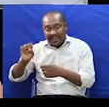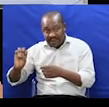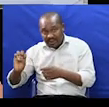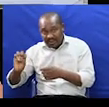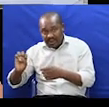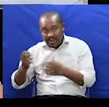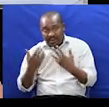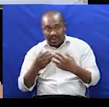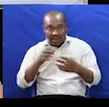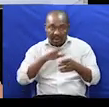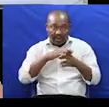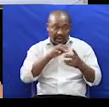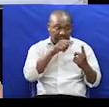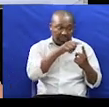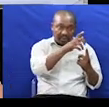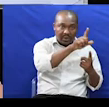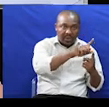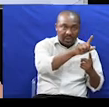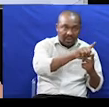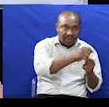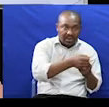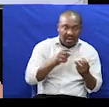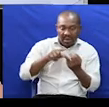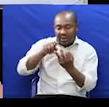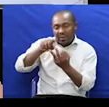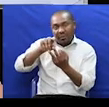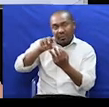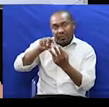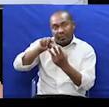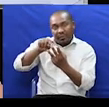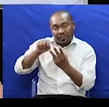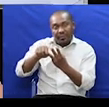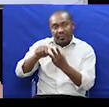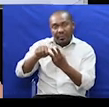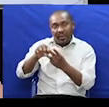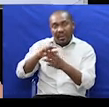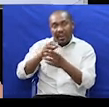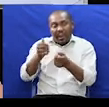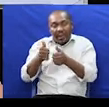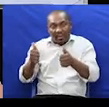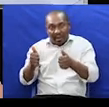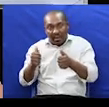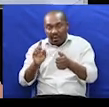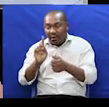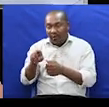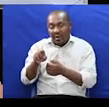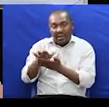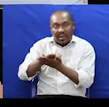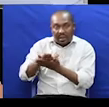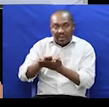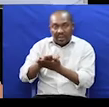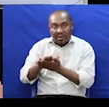orange or phenolphthalein depending with the strength of acid and base. Therefore, let's see the choice of